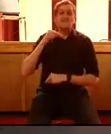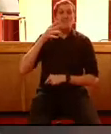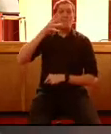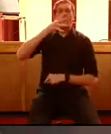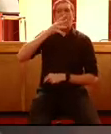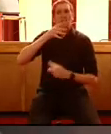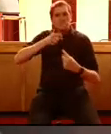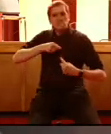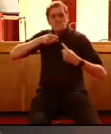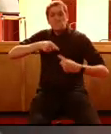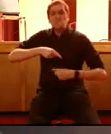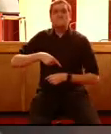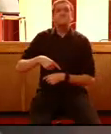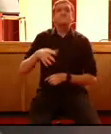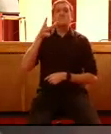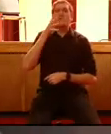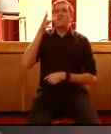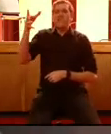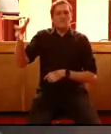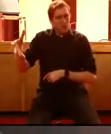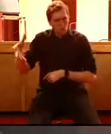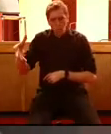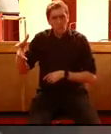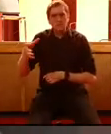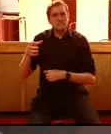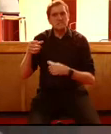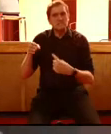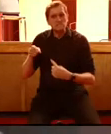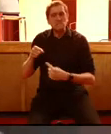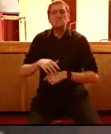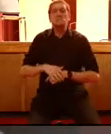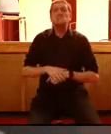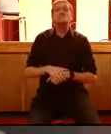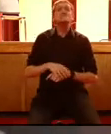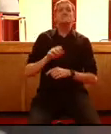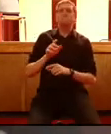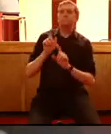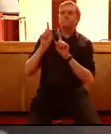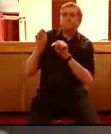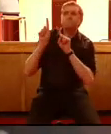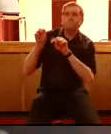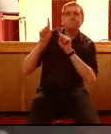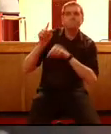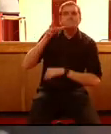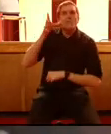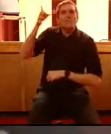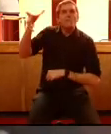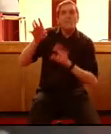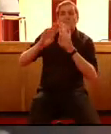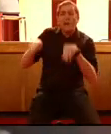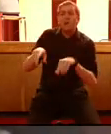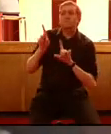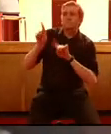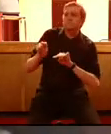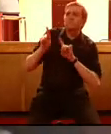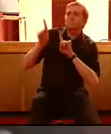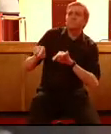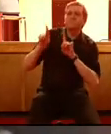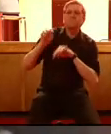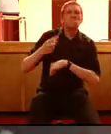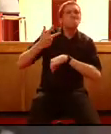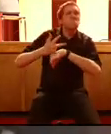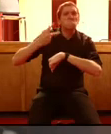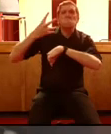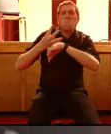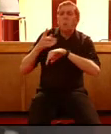time. Grandma had taken her in. He stops by Grandma's house over and over again. 3 or 4 days in a row, the girl was home. He's trying to